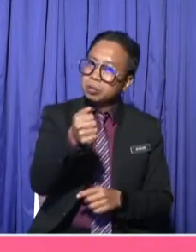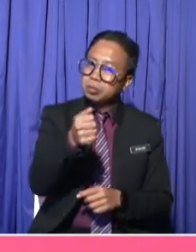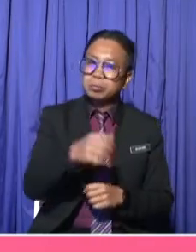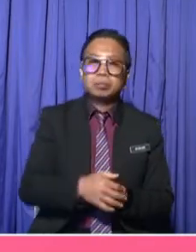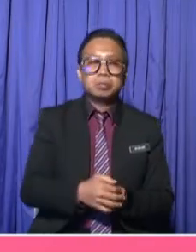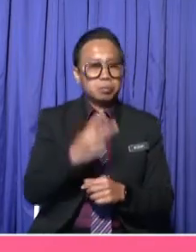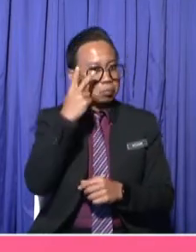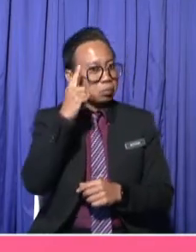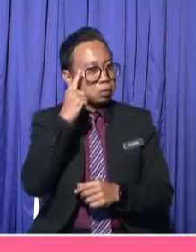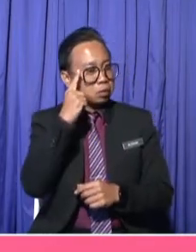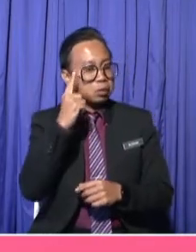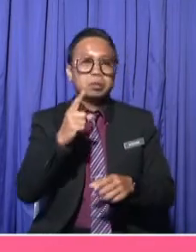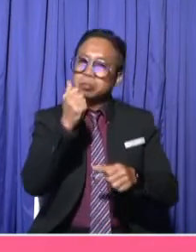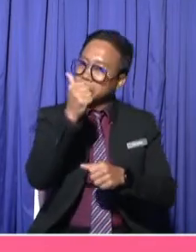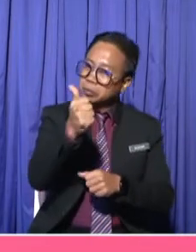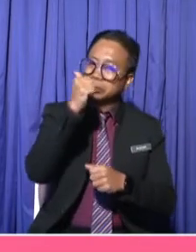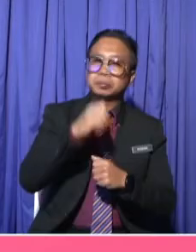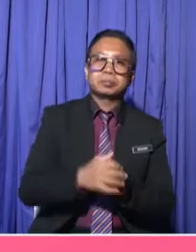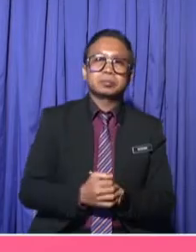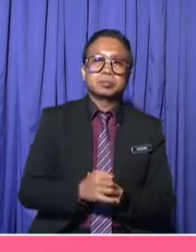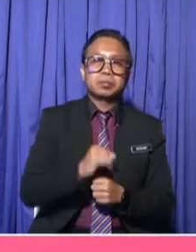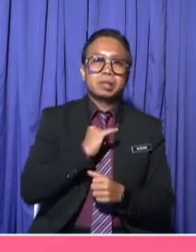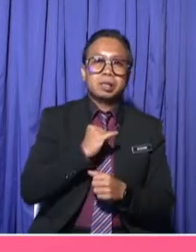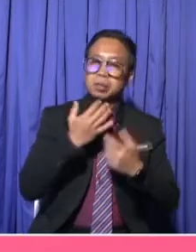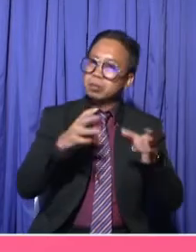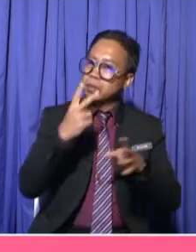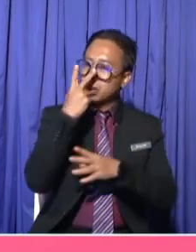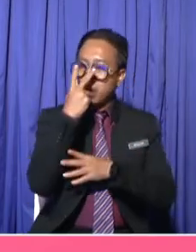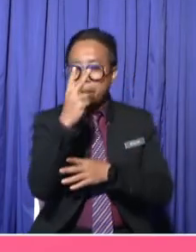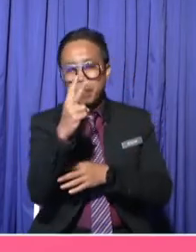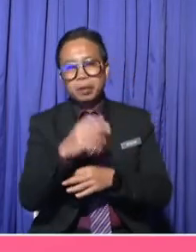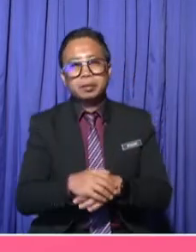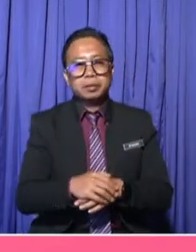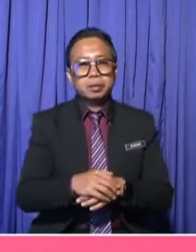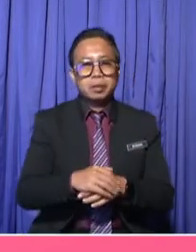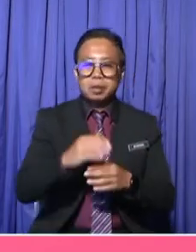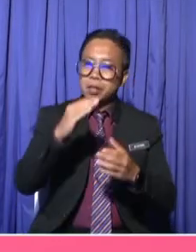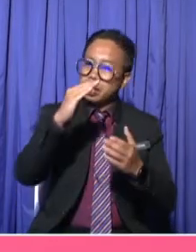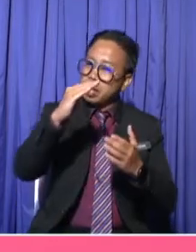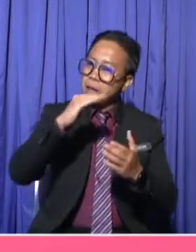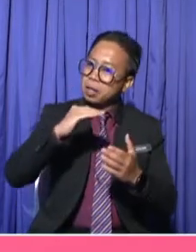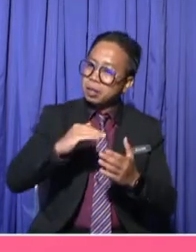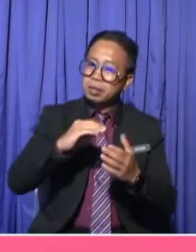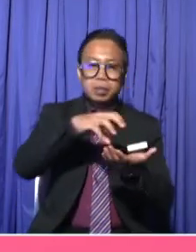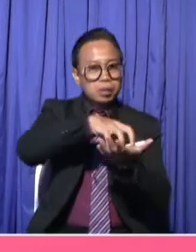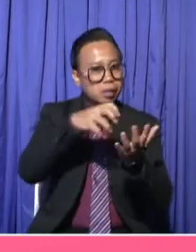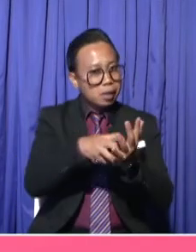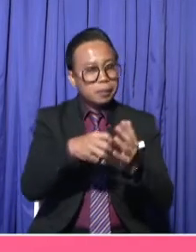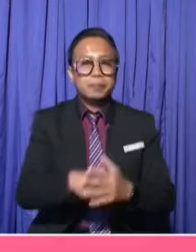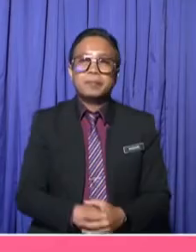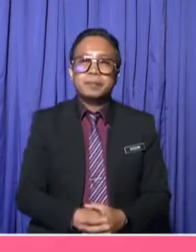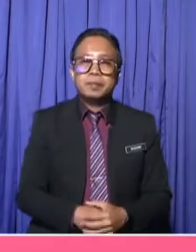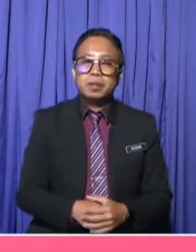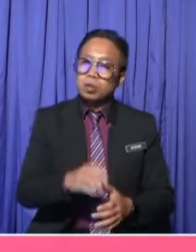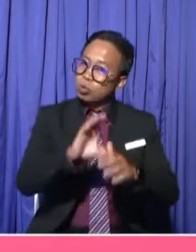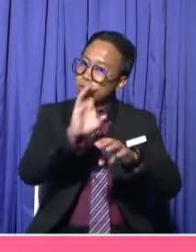sharp eyes. I can only see the layered cake. It turns out that